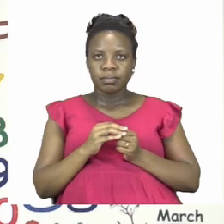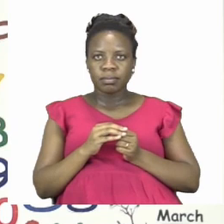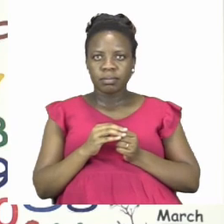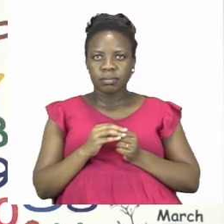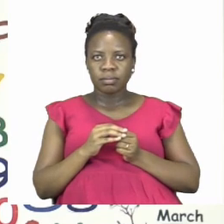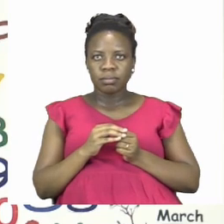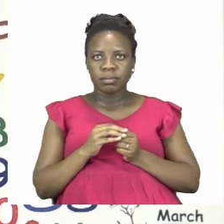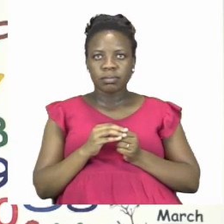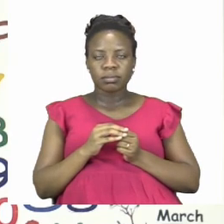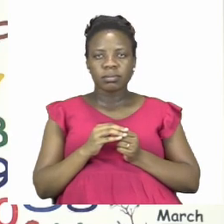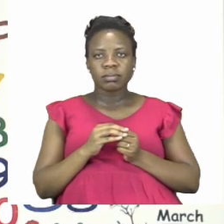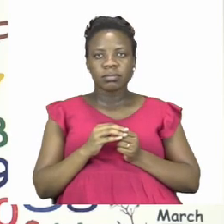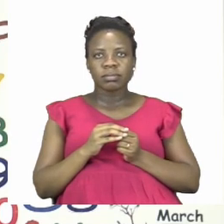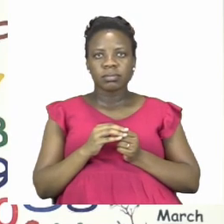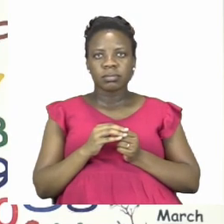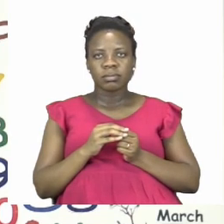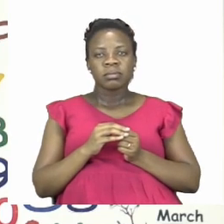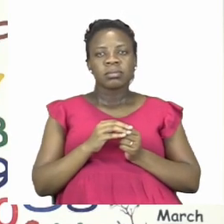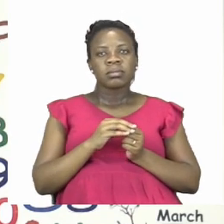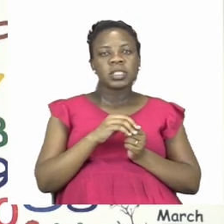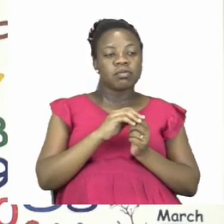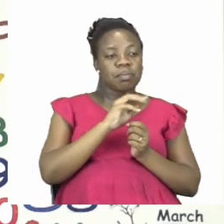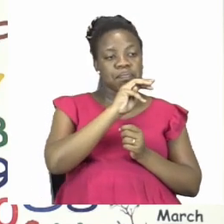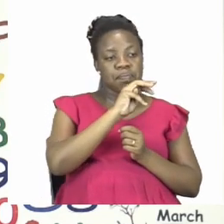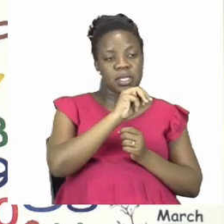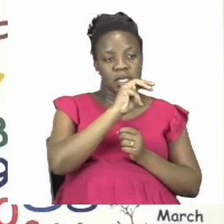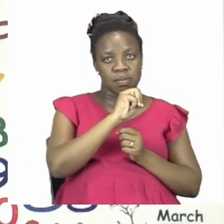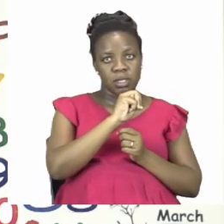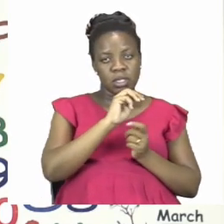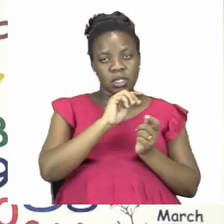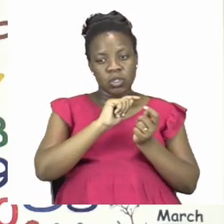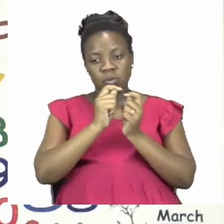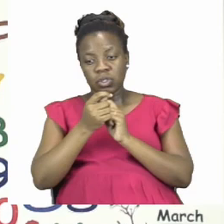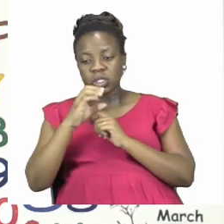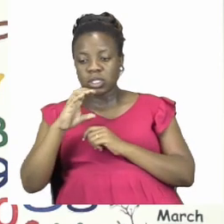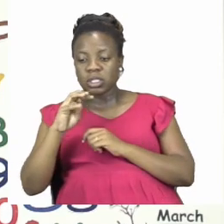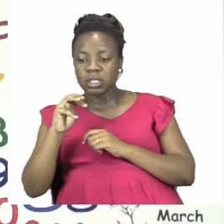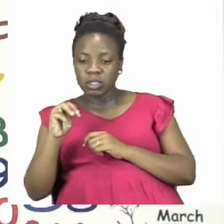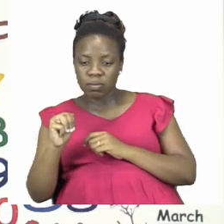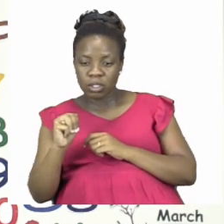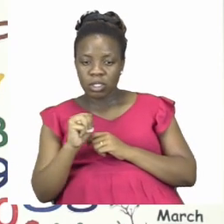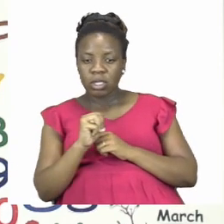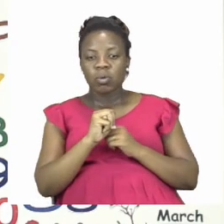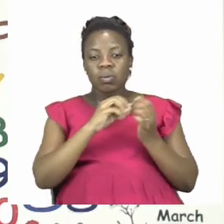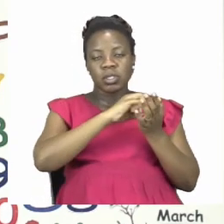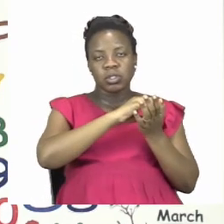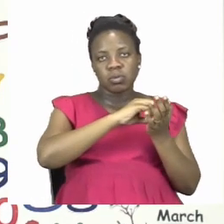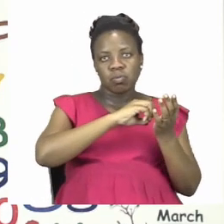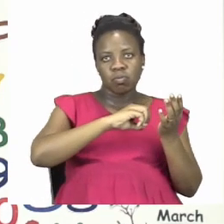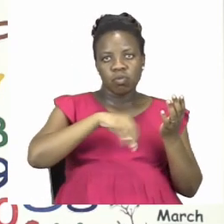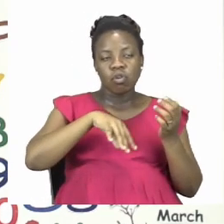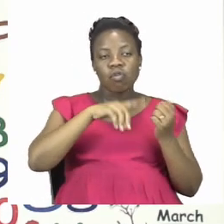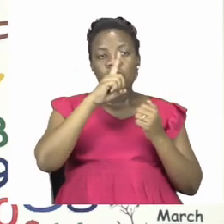the 0 or leave it behind and we have our centimeters. So 60 millimeters